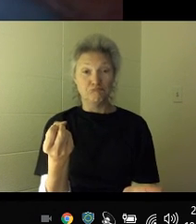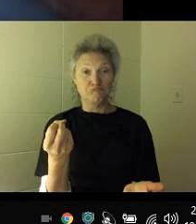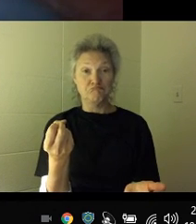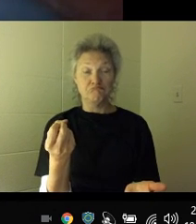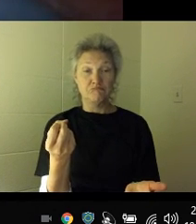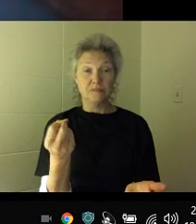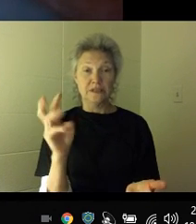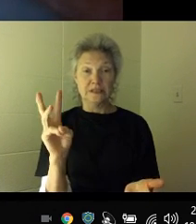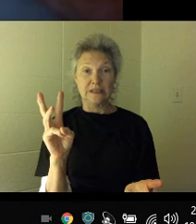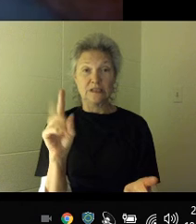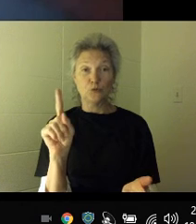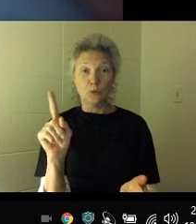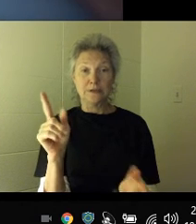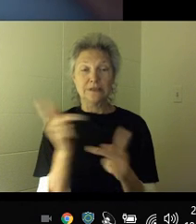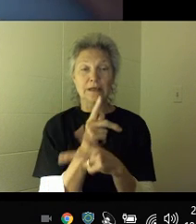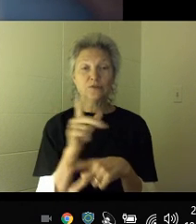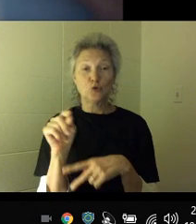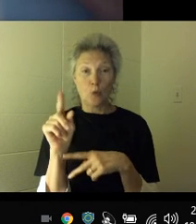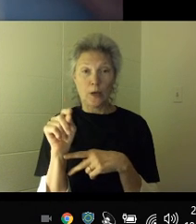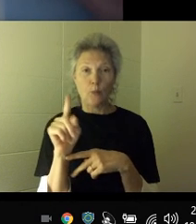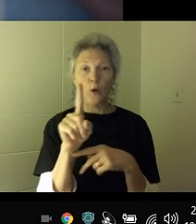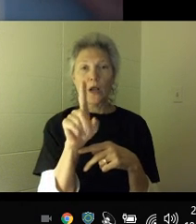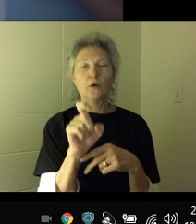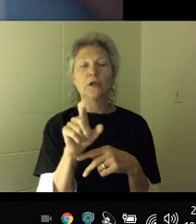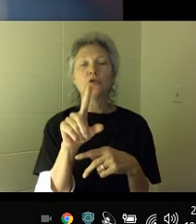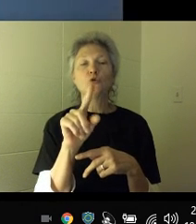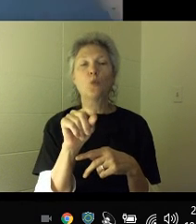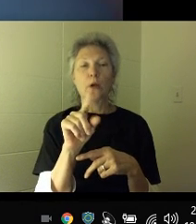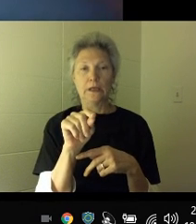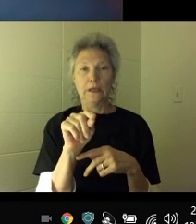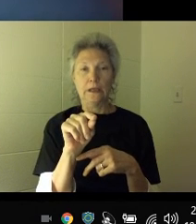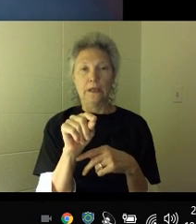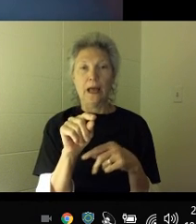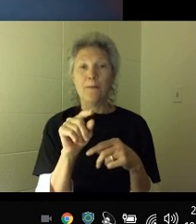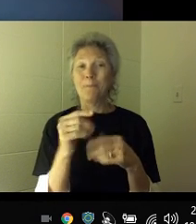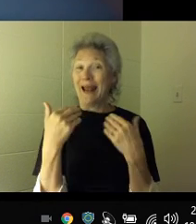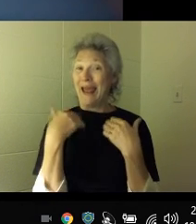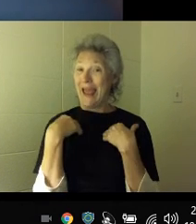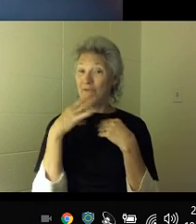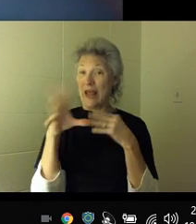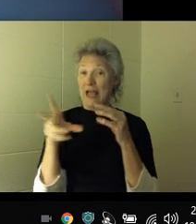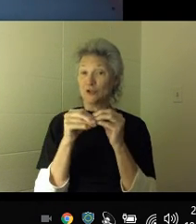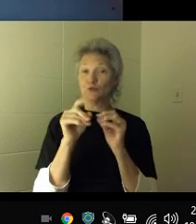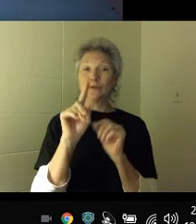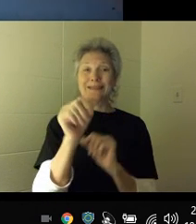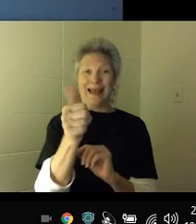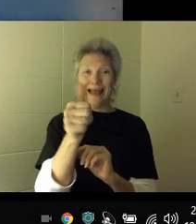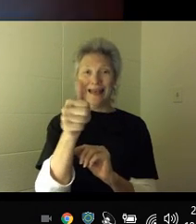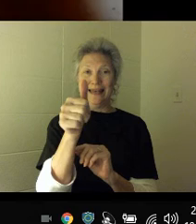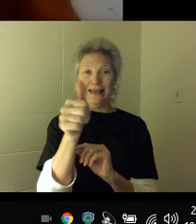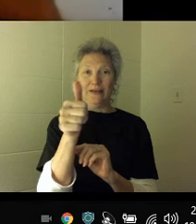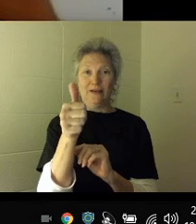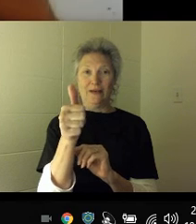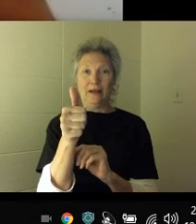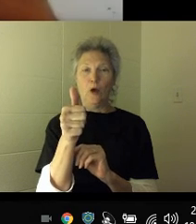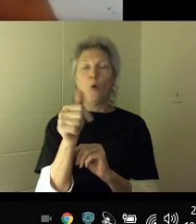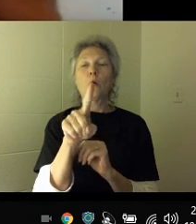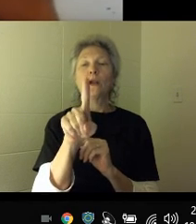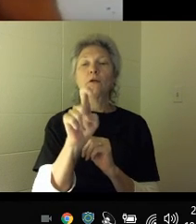6 ones times 20 is 120, but I have this leftover 10. So that